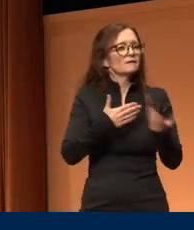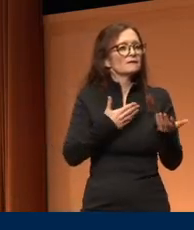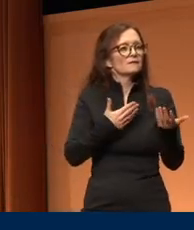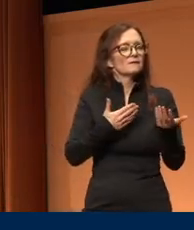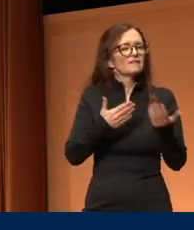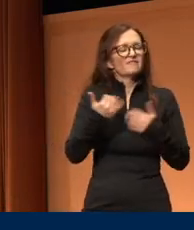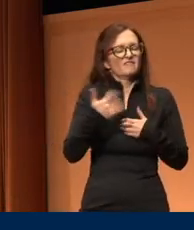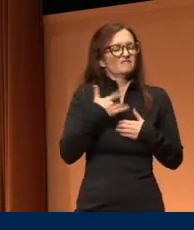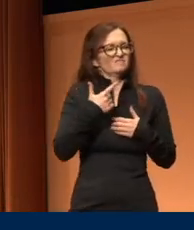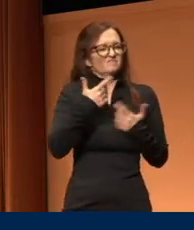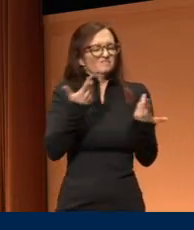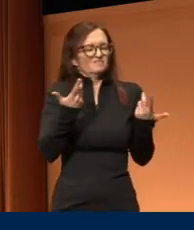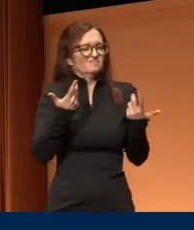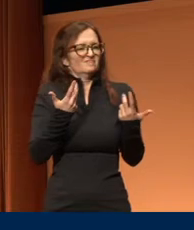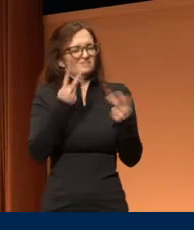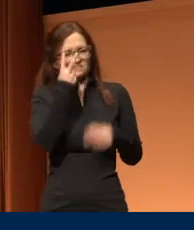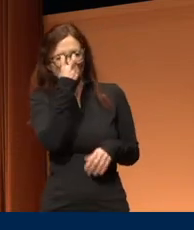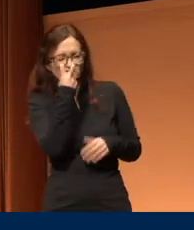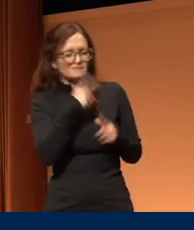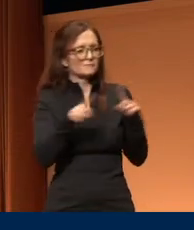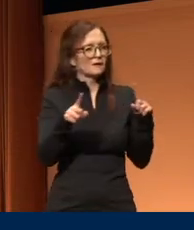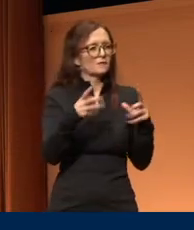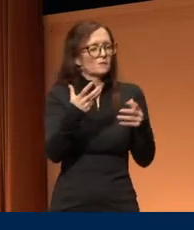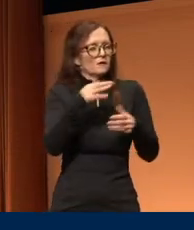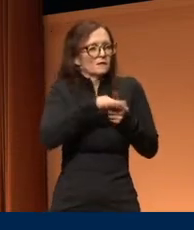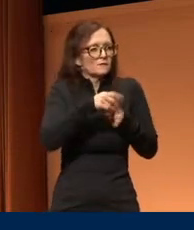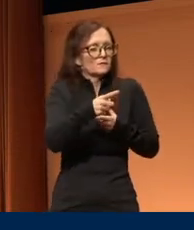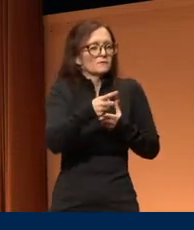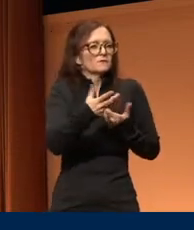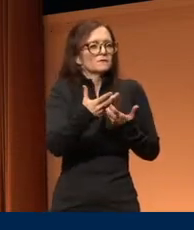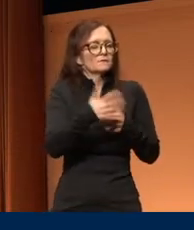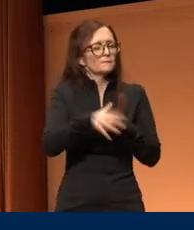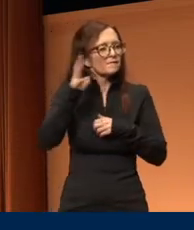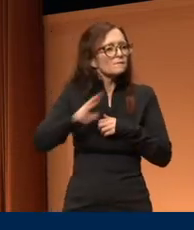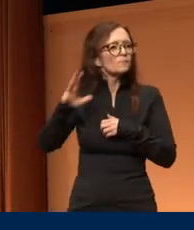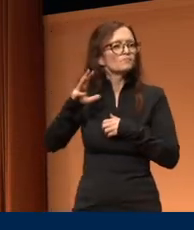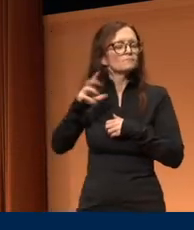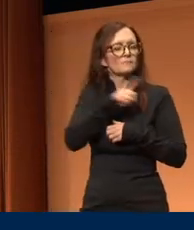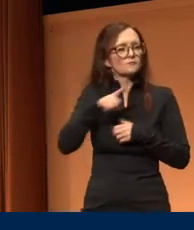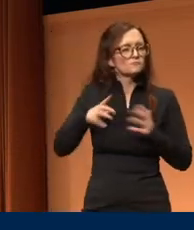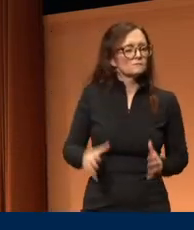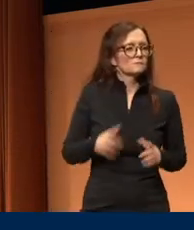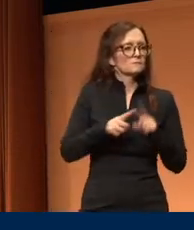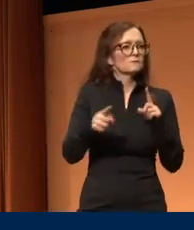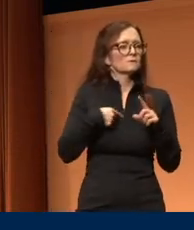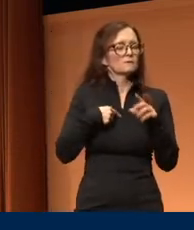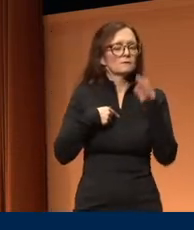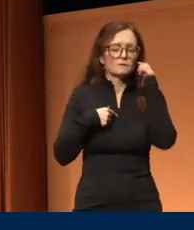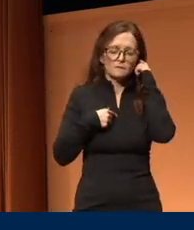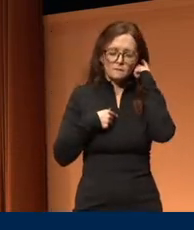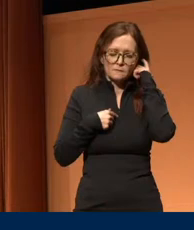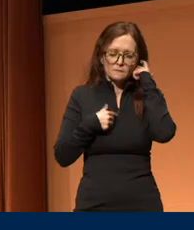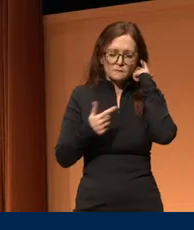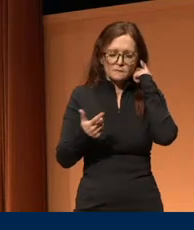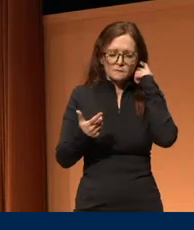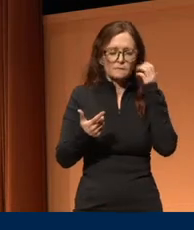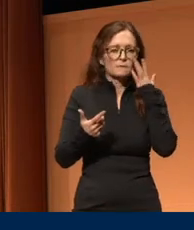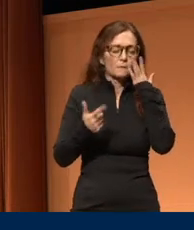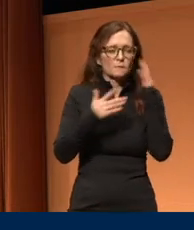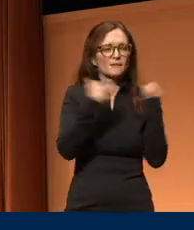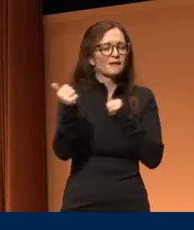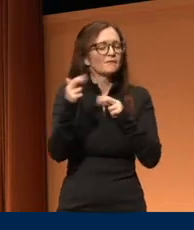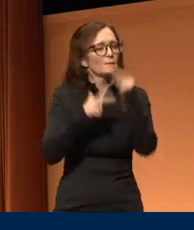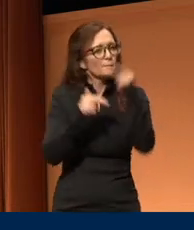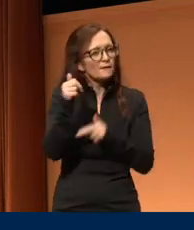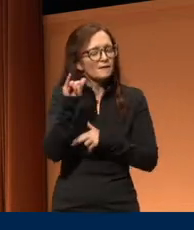skeptic throughout. He also went on to run for elections in his home region. I interviewed him on the fly as we were both leaving the building